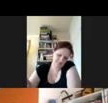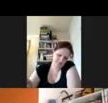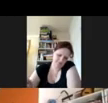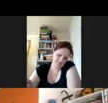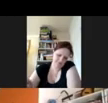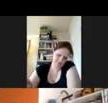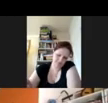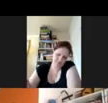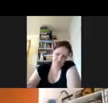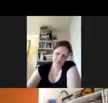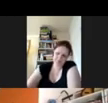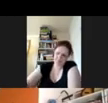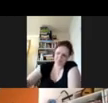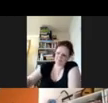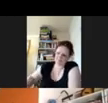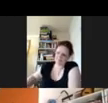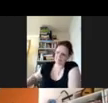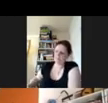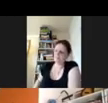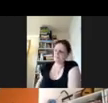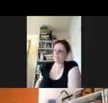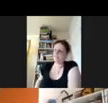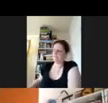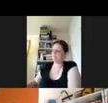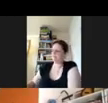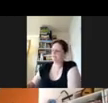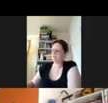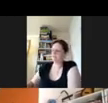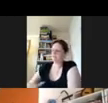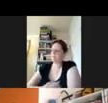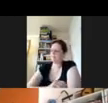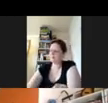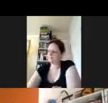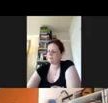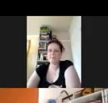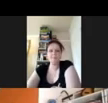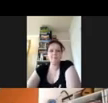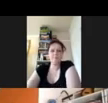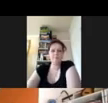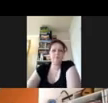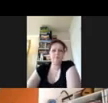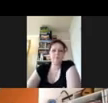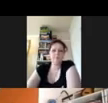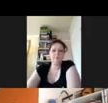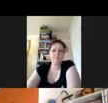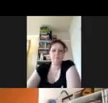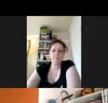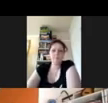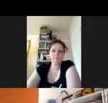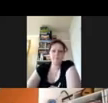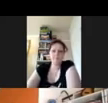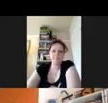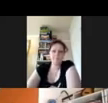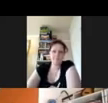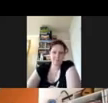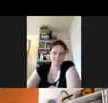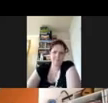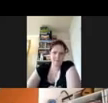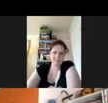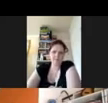But have you been doing any remote support for people around digital skills? I've just launched a poll, James. Can people see it on their screen?